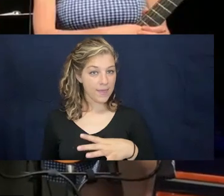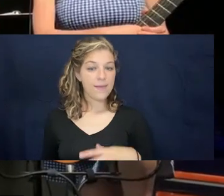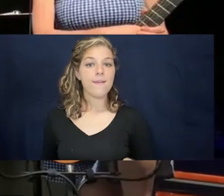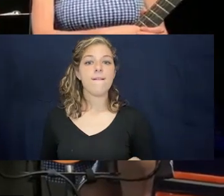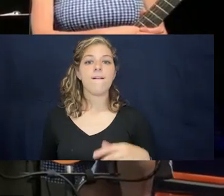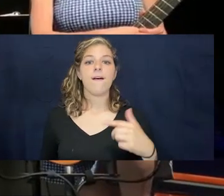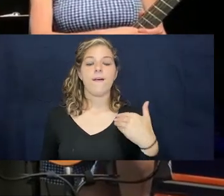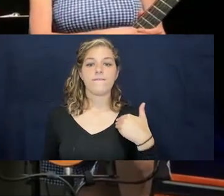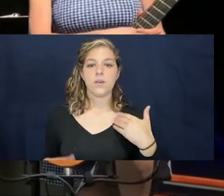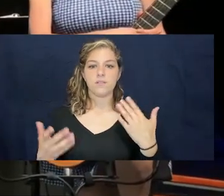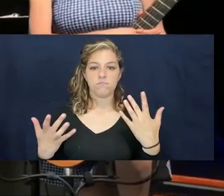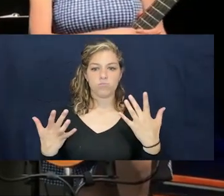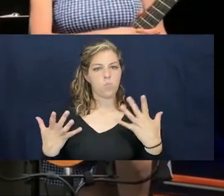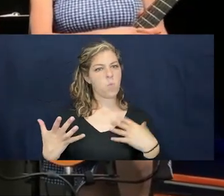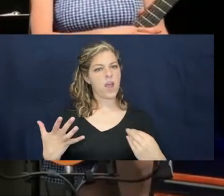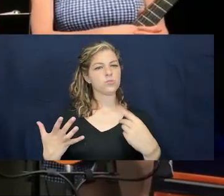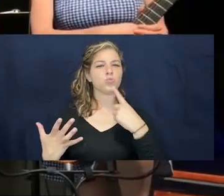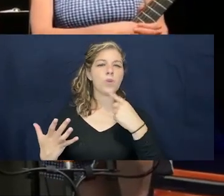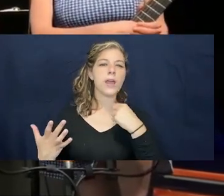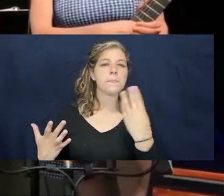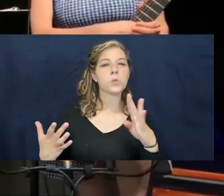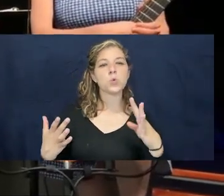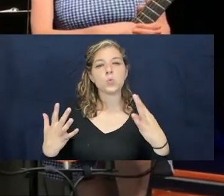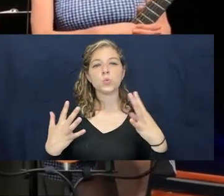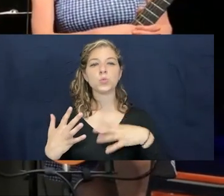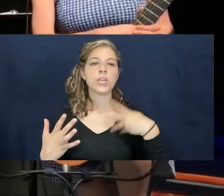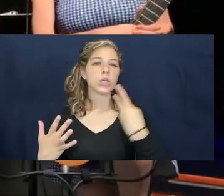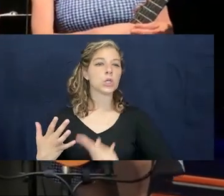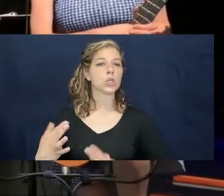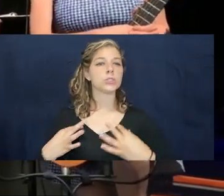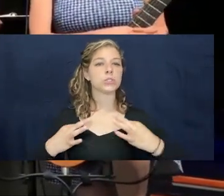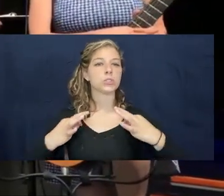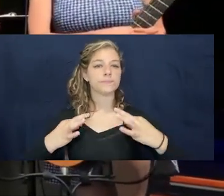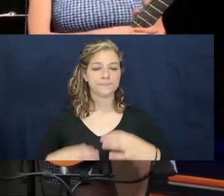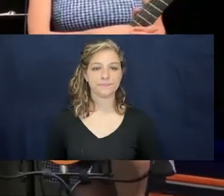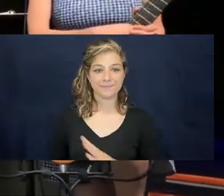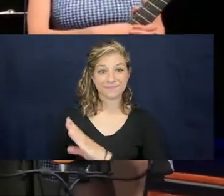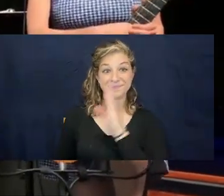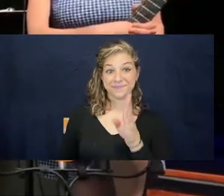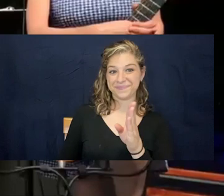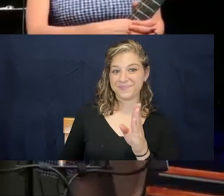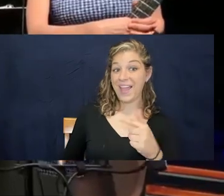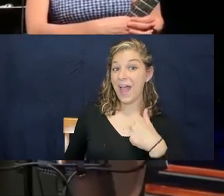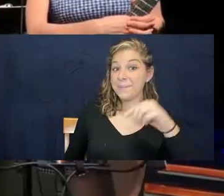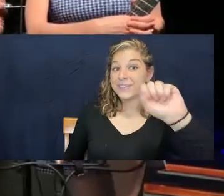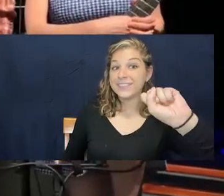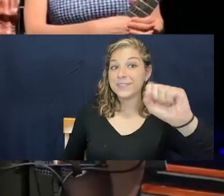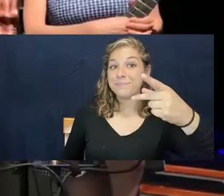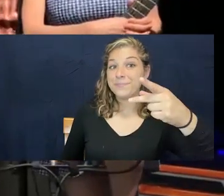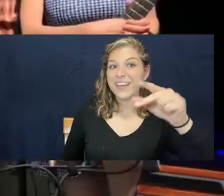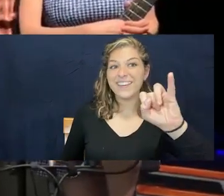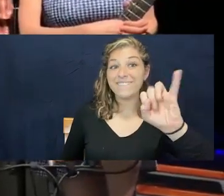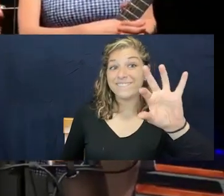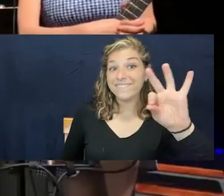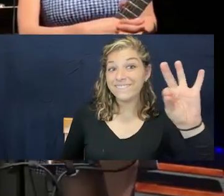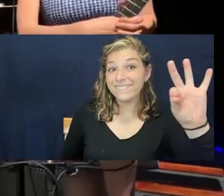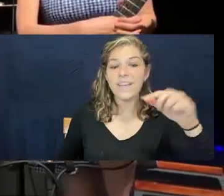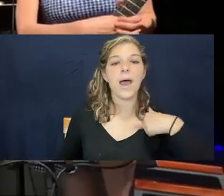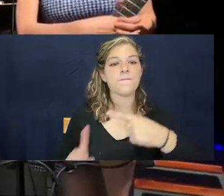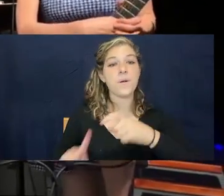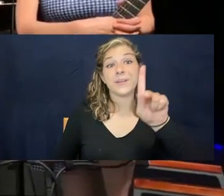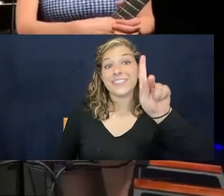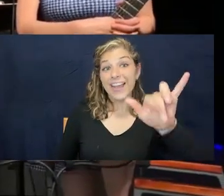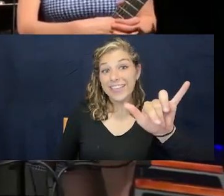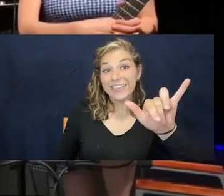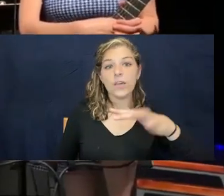white Caucasian male, and I'm wearing a white, red, and blue checkered plaid shirt. I'm Spiff Wiegand.